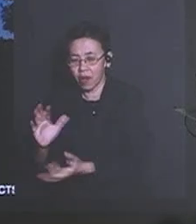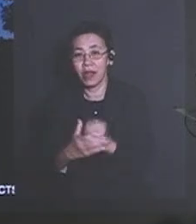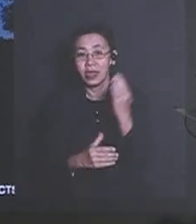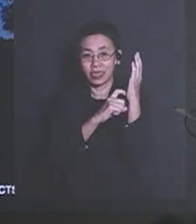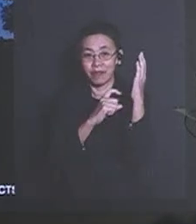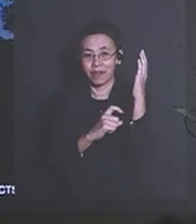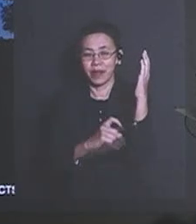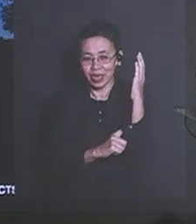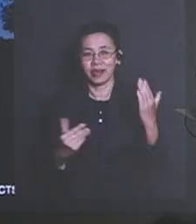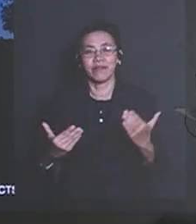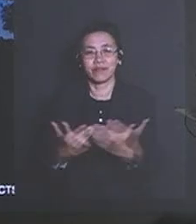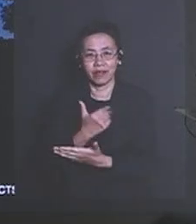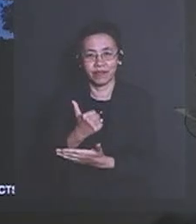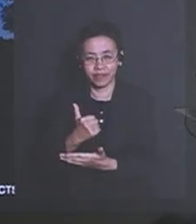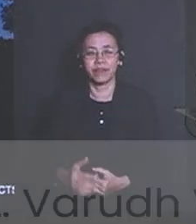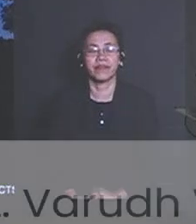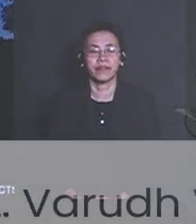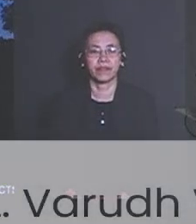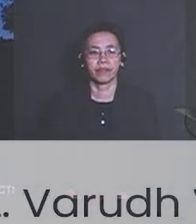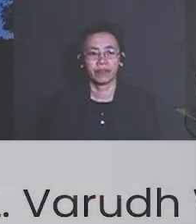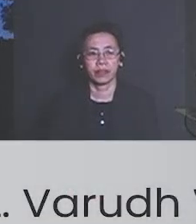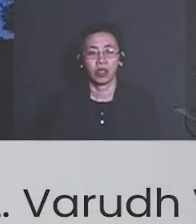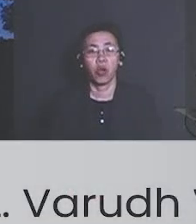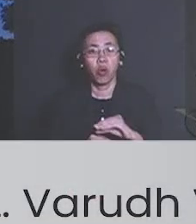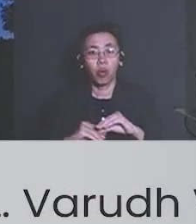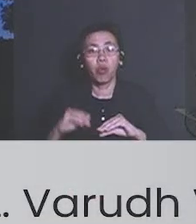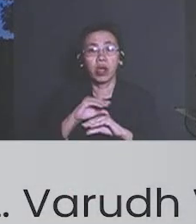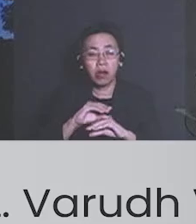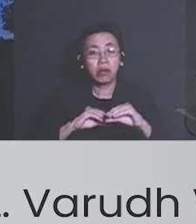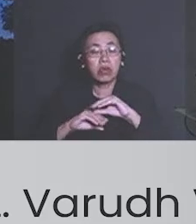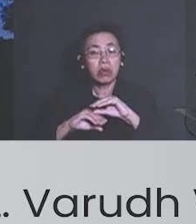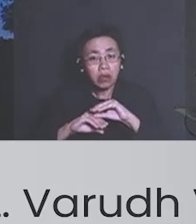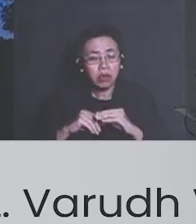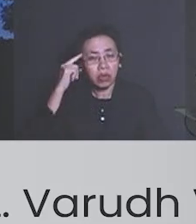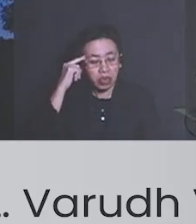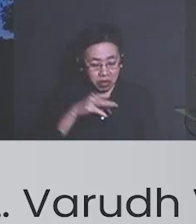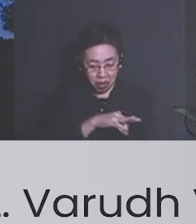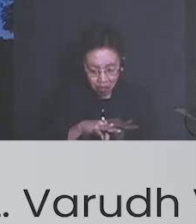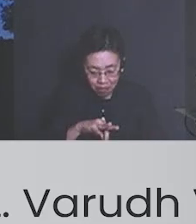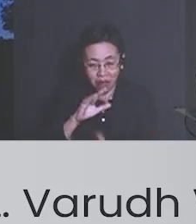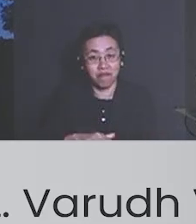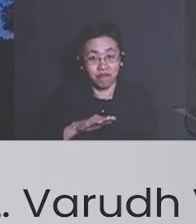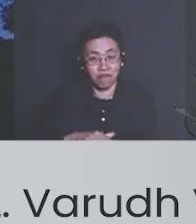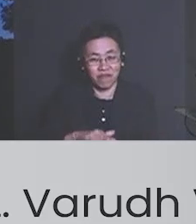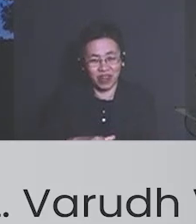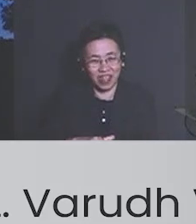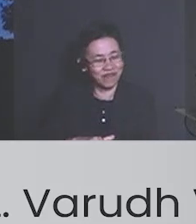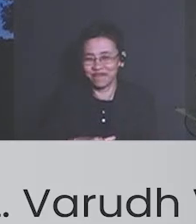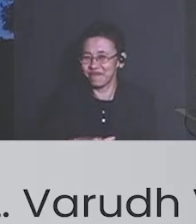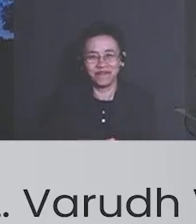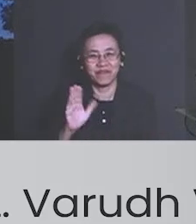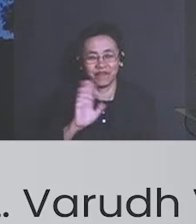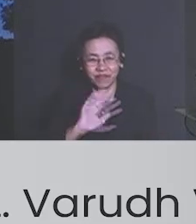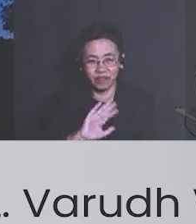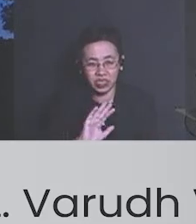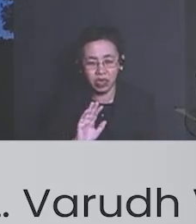And for us, this project is not just about the school building design, but we see the whole program as a school. The